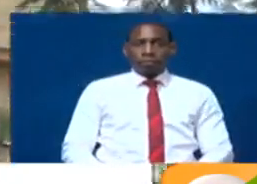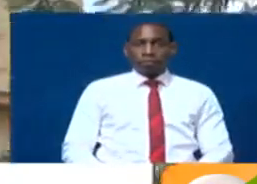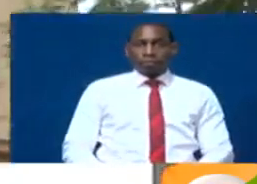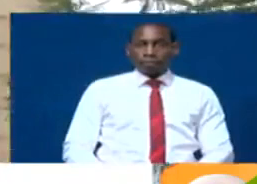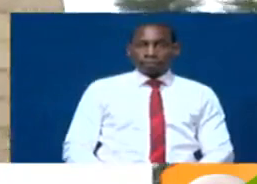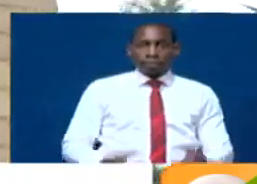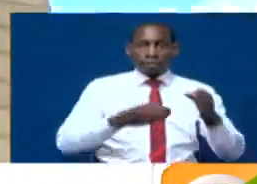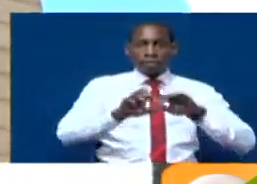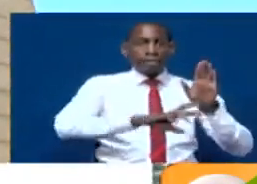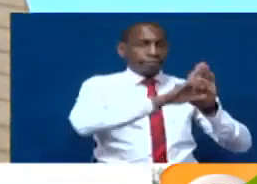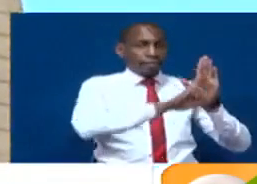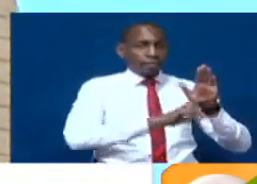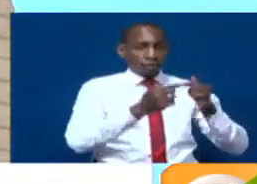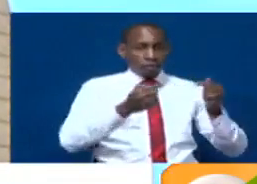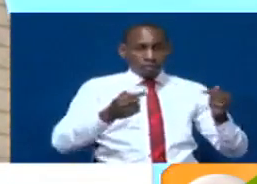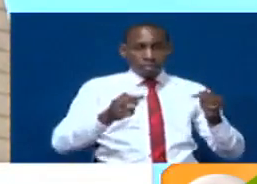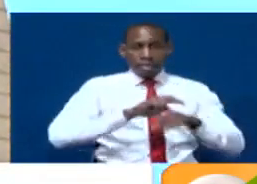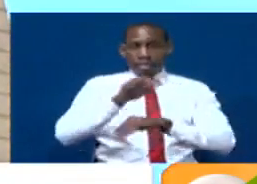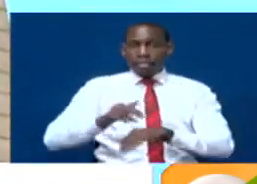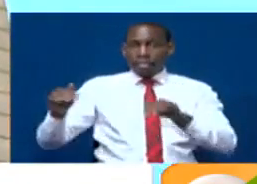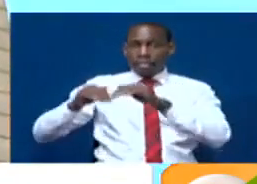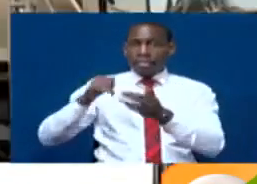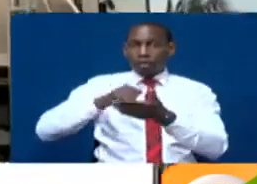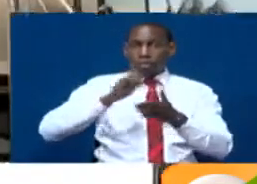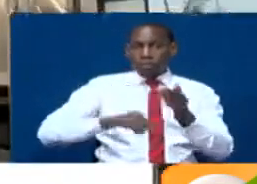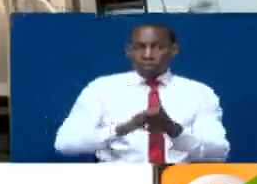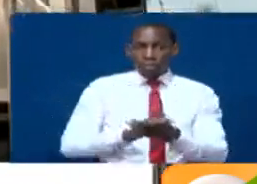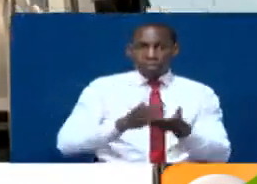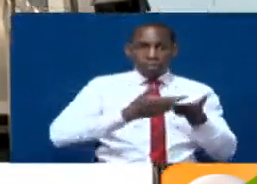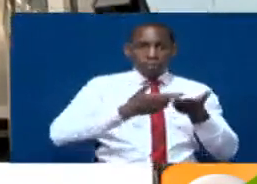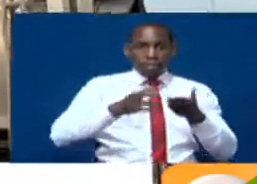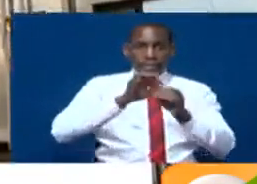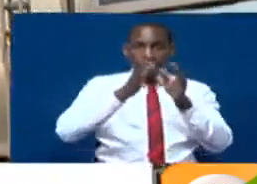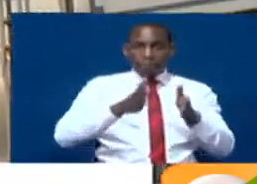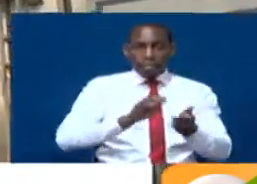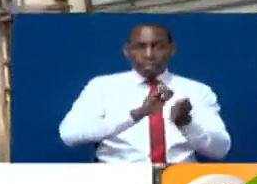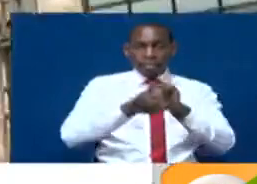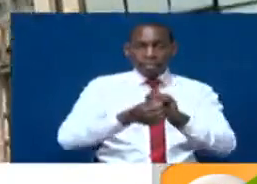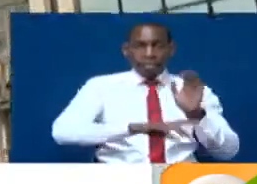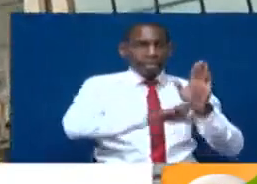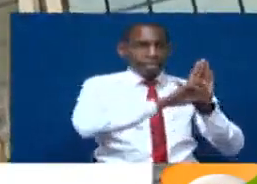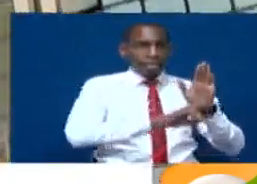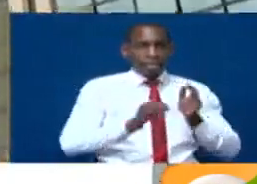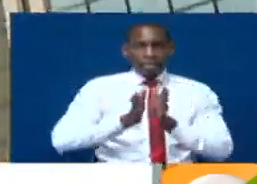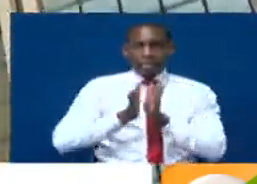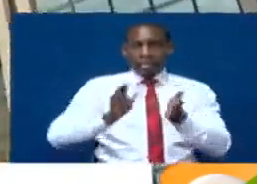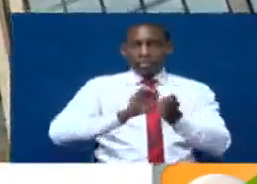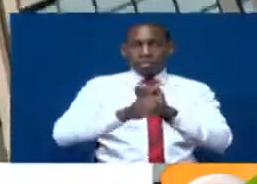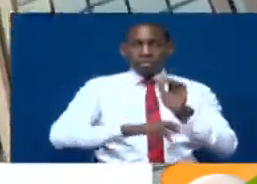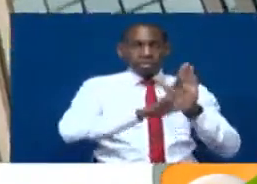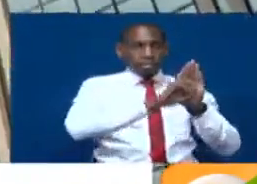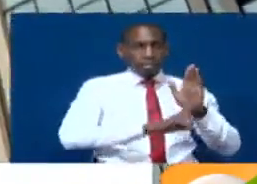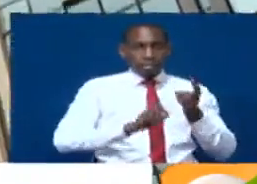Among the draft regulations rejected by the National Assembly included registration of voters amendment regulations, general amendment